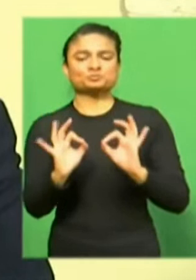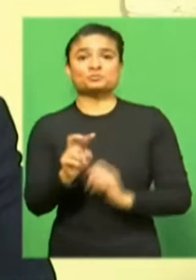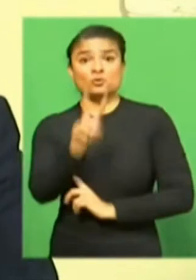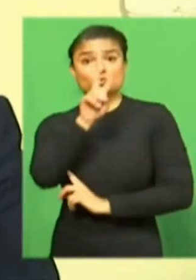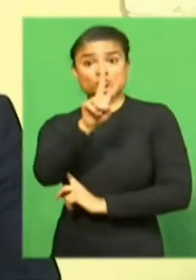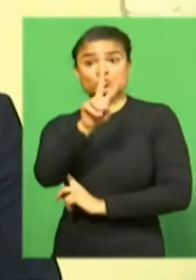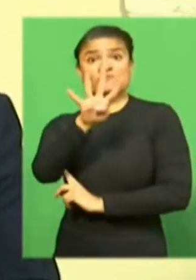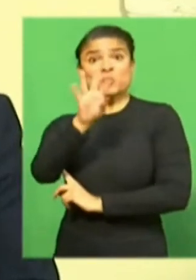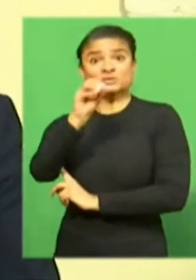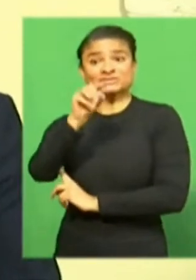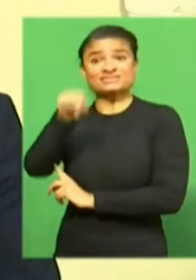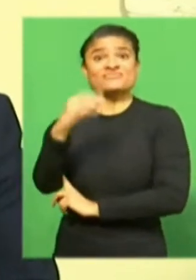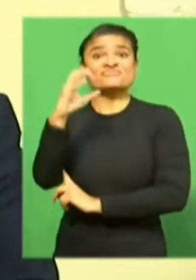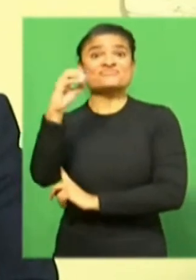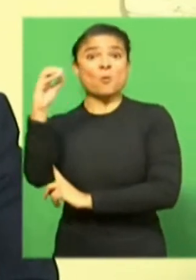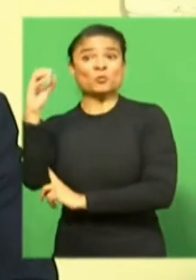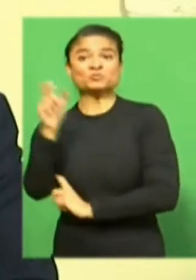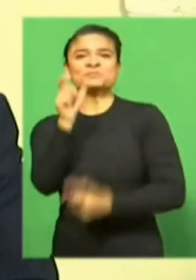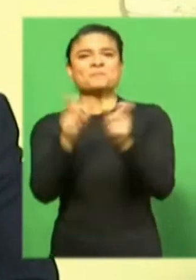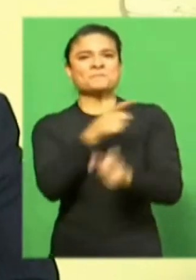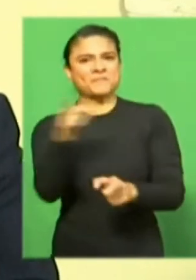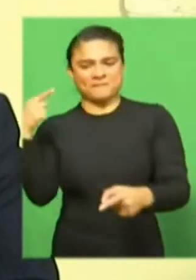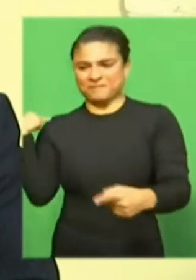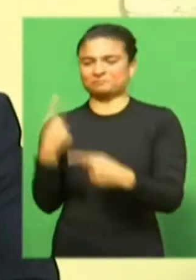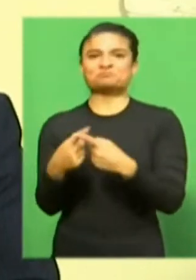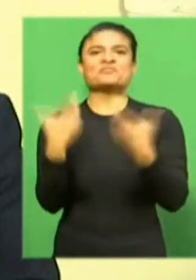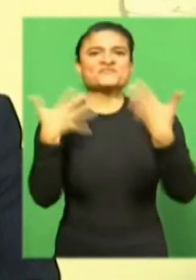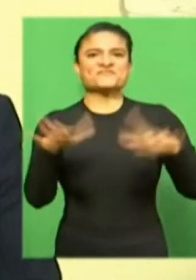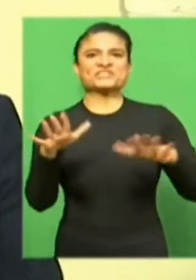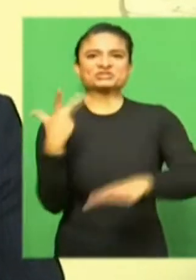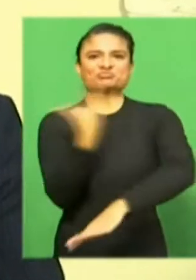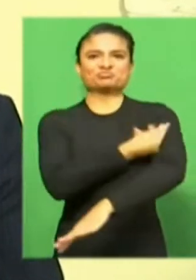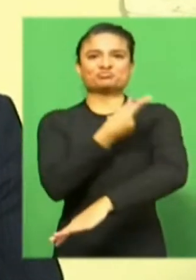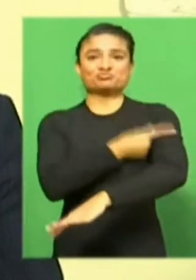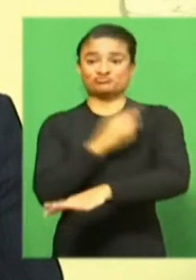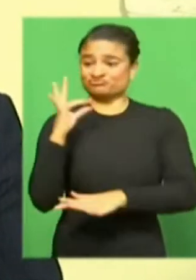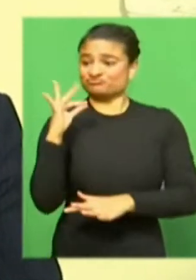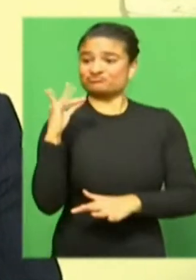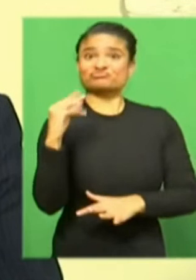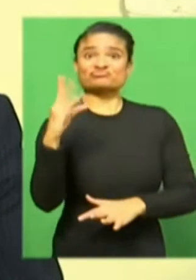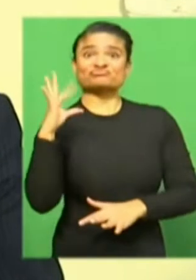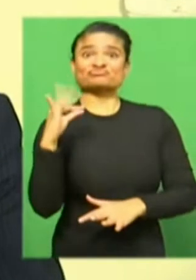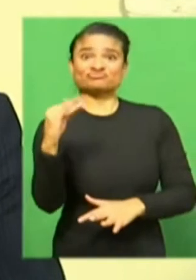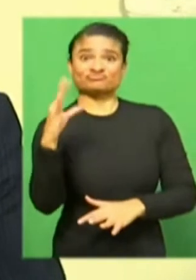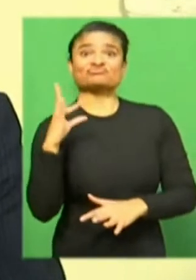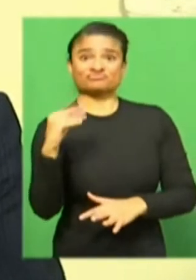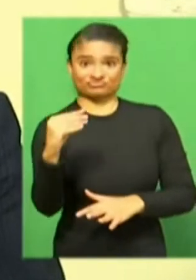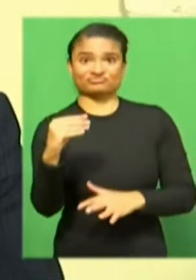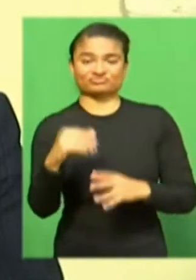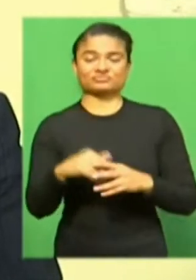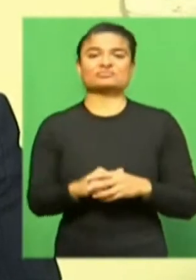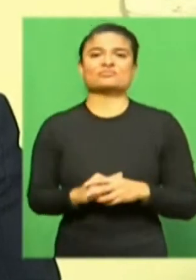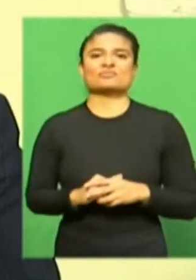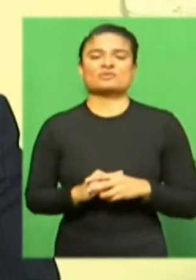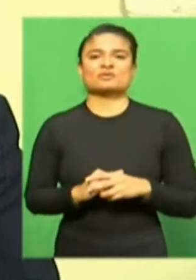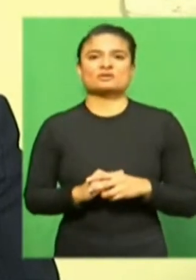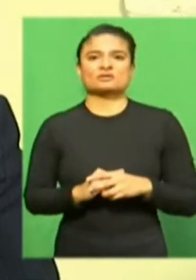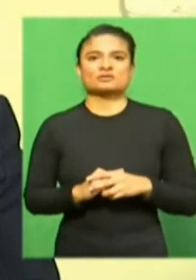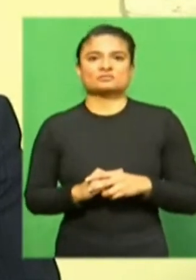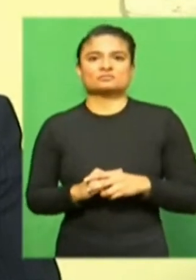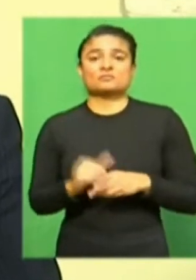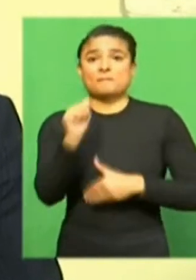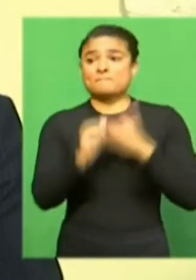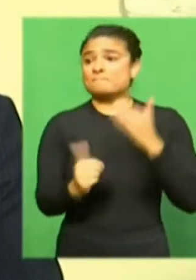240,000 vaccines every weekday. A month ago, this figure stood at